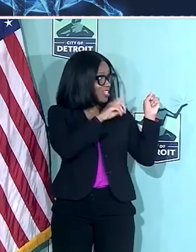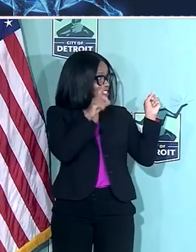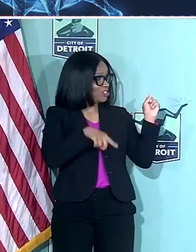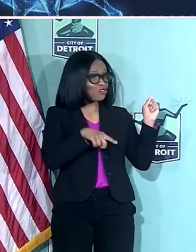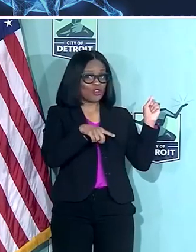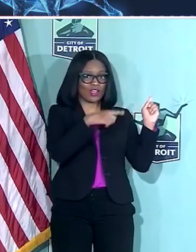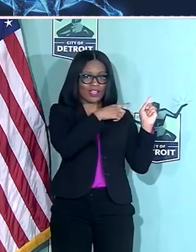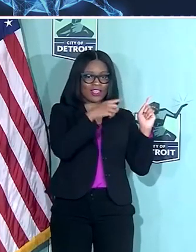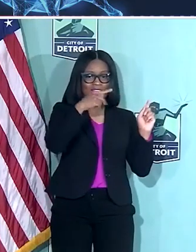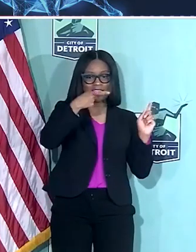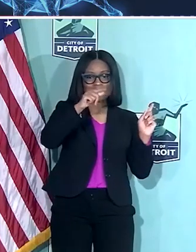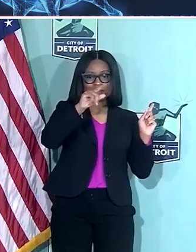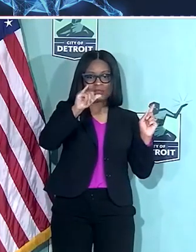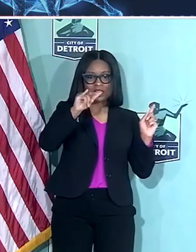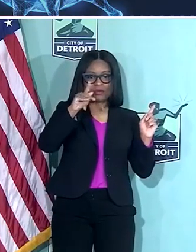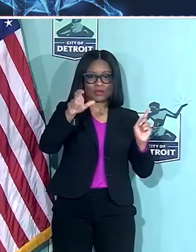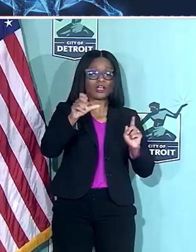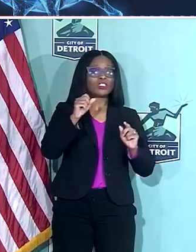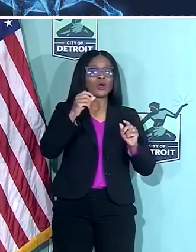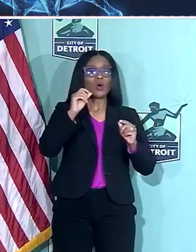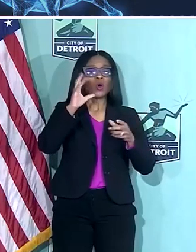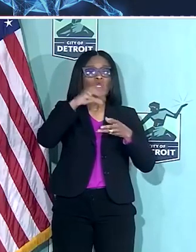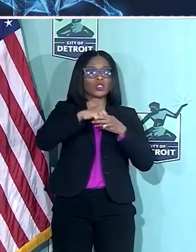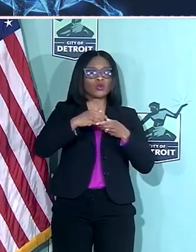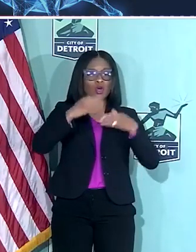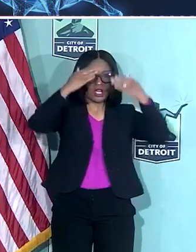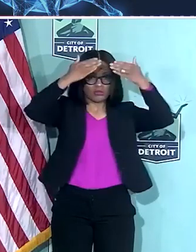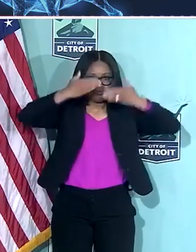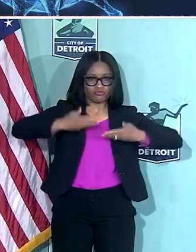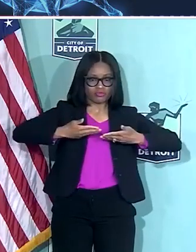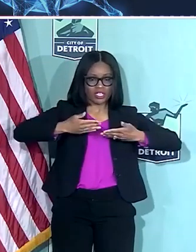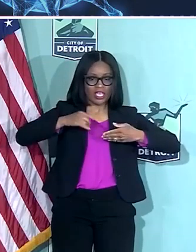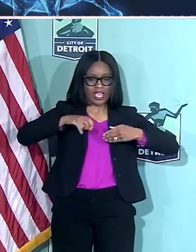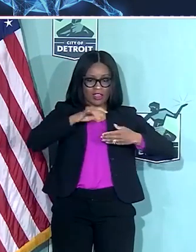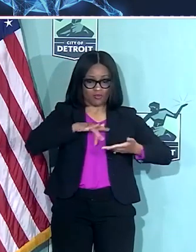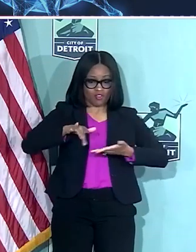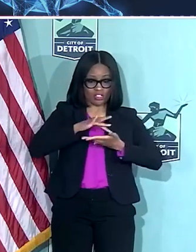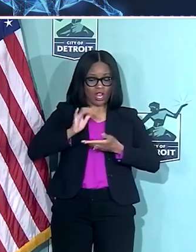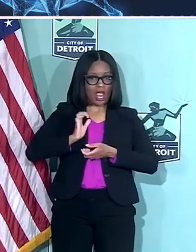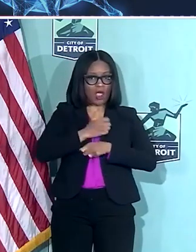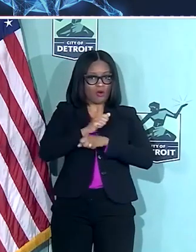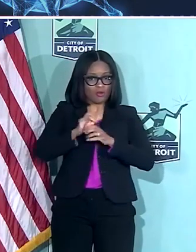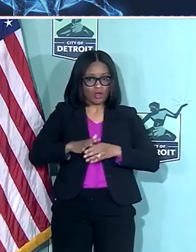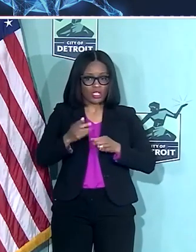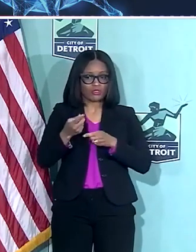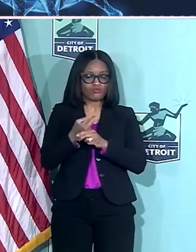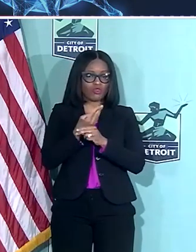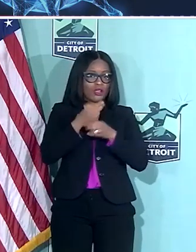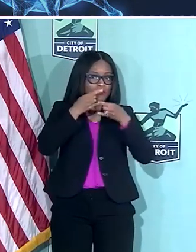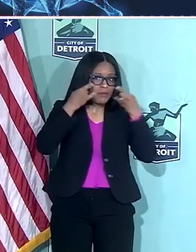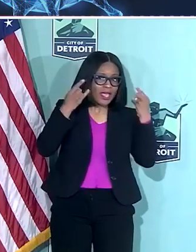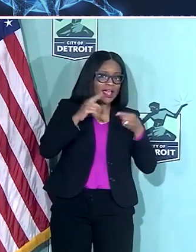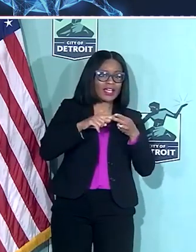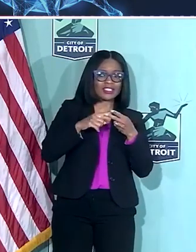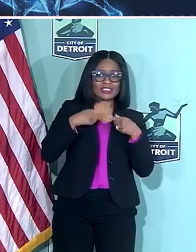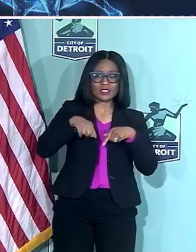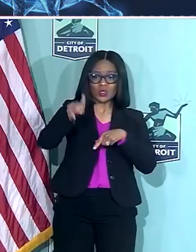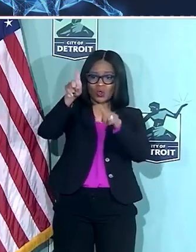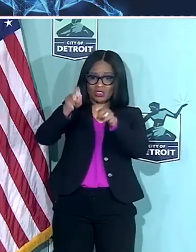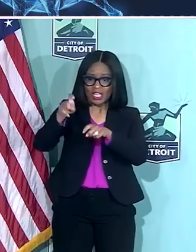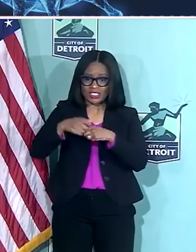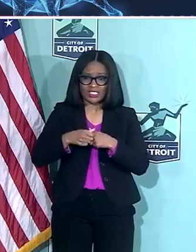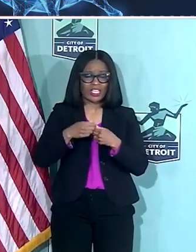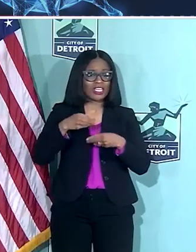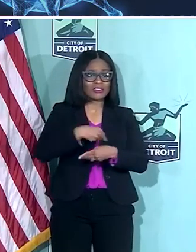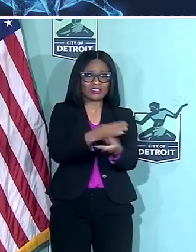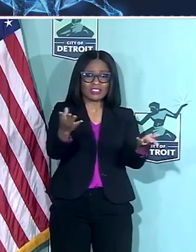include spit shield at the register, which is a big deal for us. Our employees wearing masks, our employees being tested, free masks for our customers